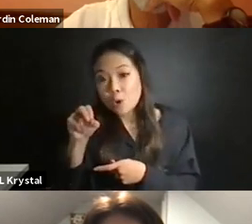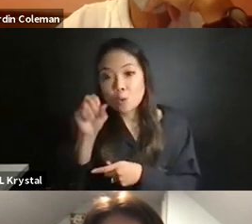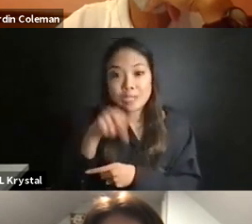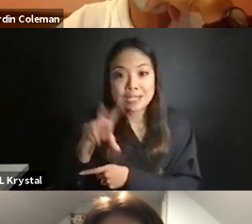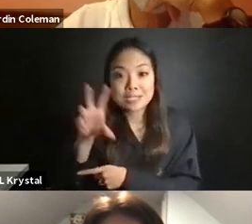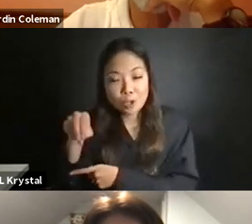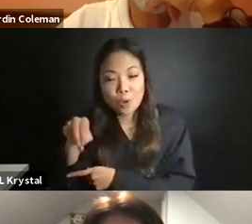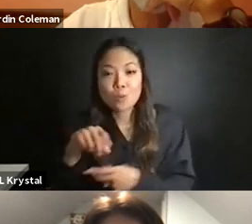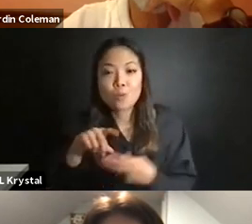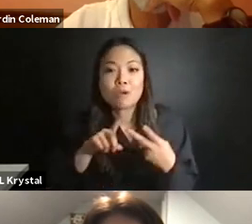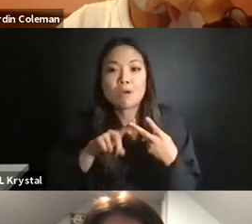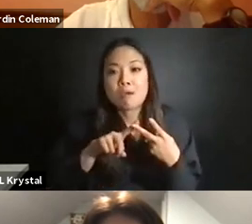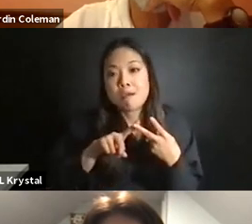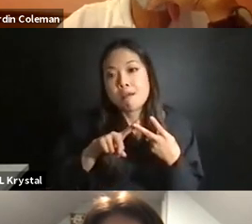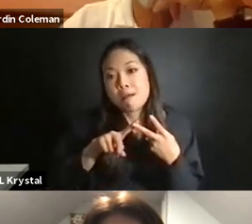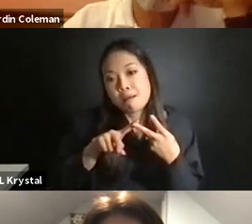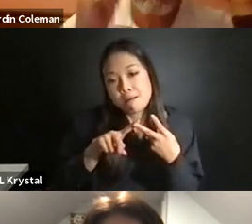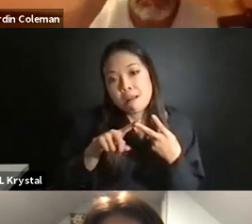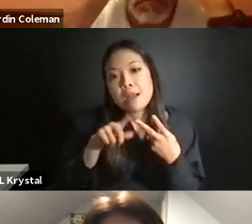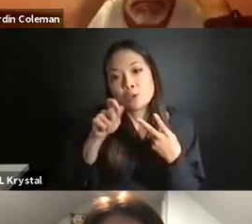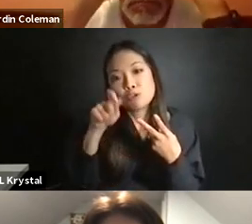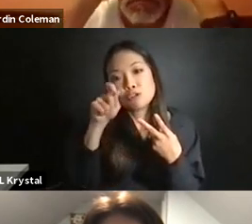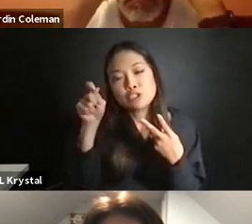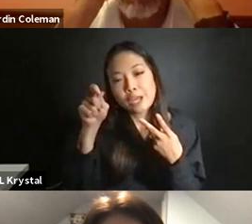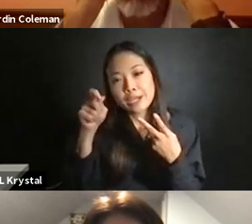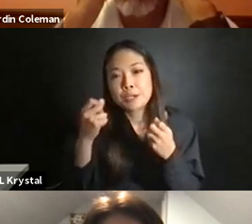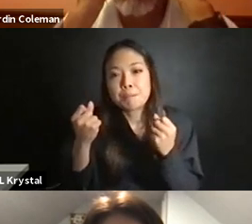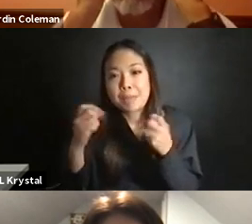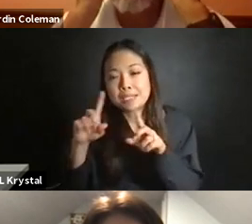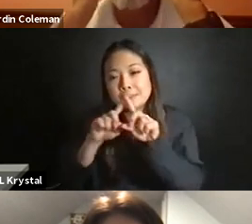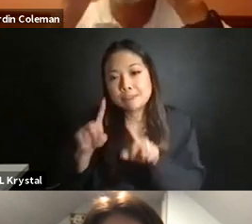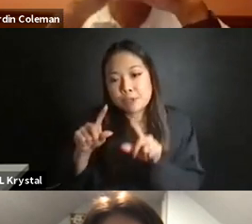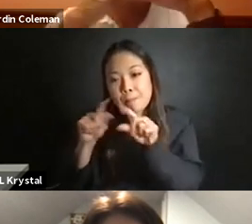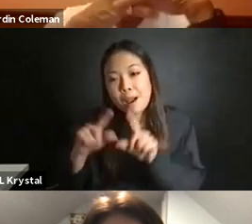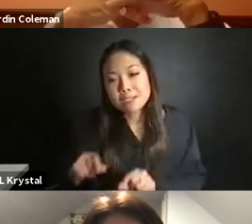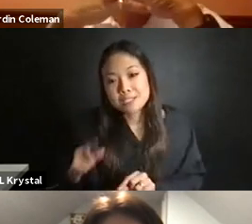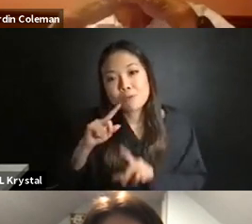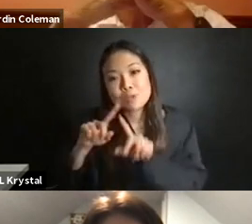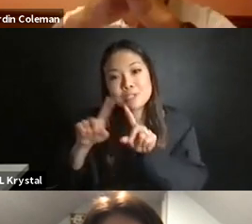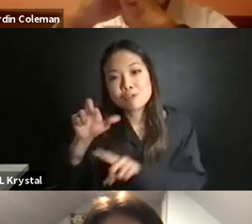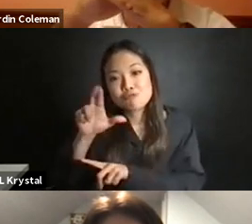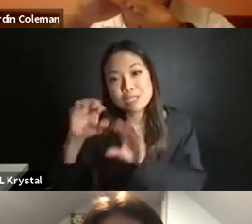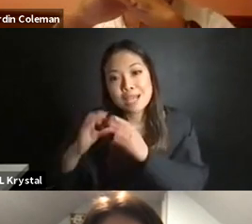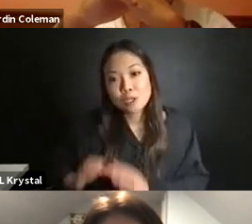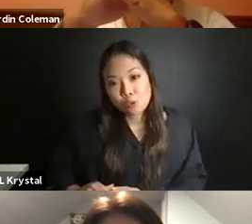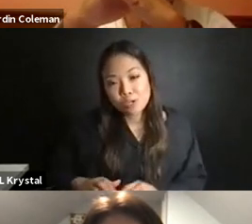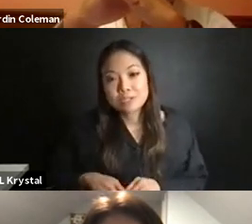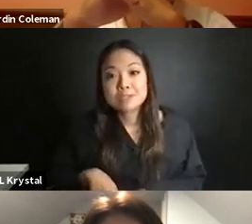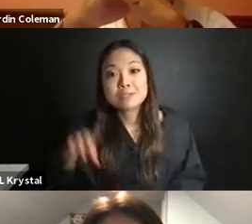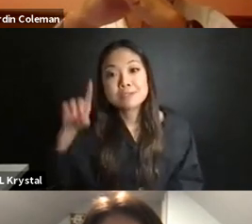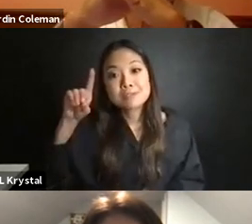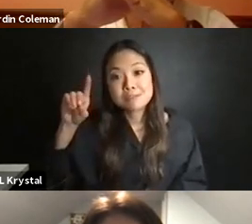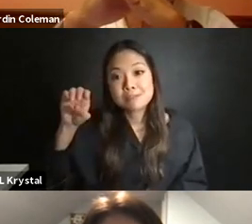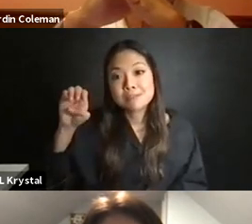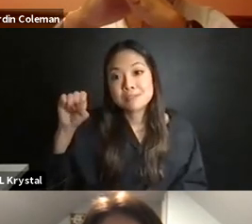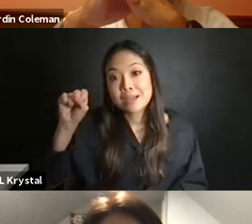multiple boxes for different race categories um and the way that deci the department of elementary and